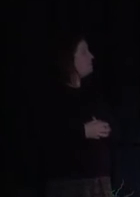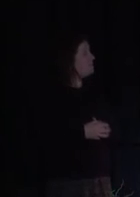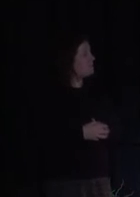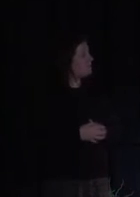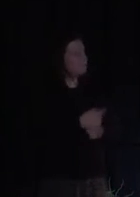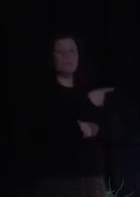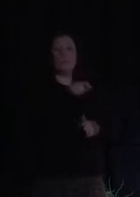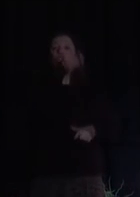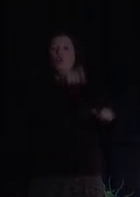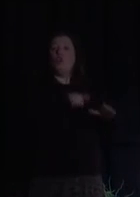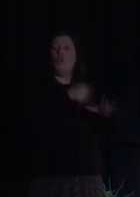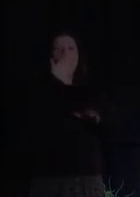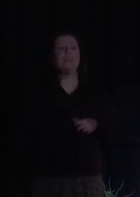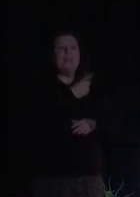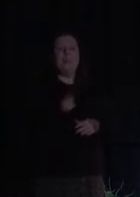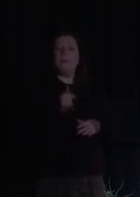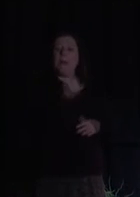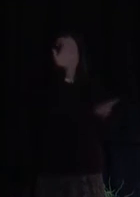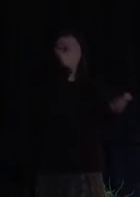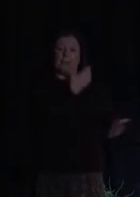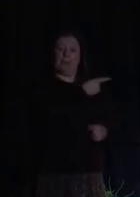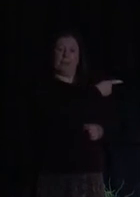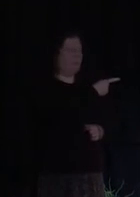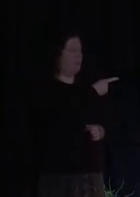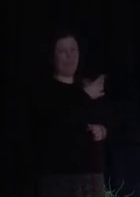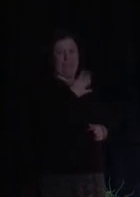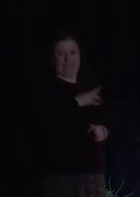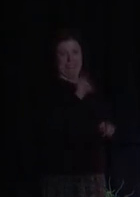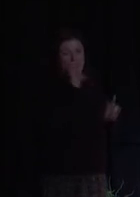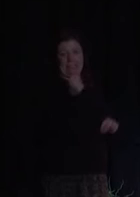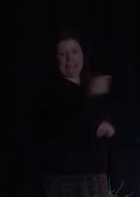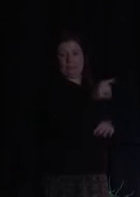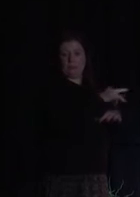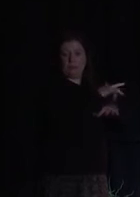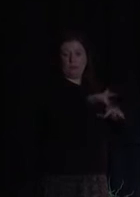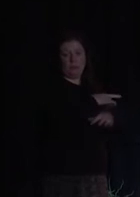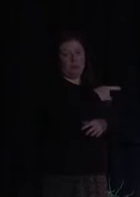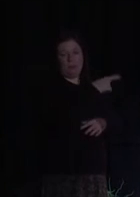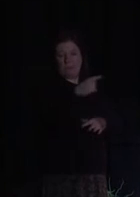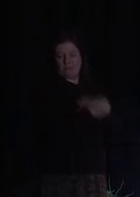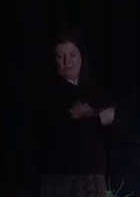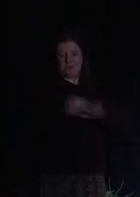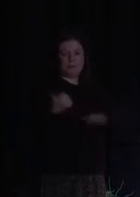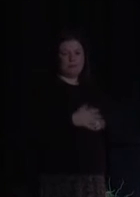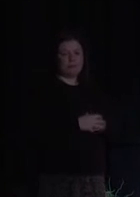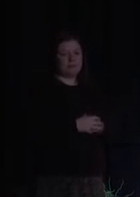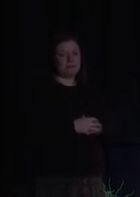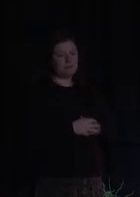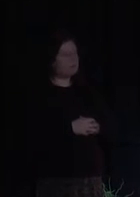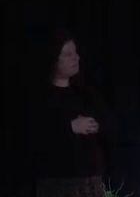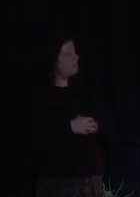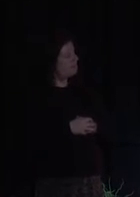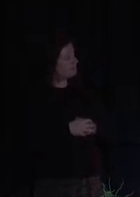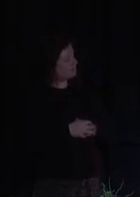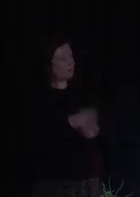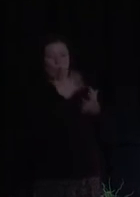some of the students and young people here, always try and see the show when you get a chance. They are masters of how